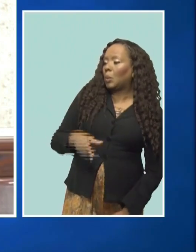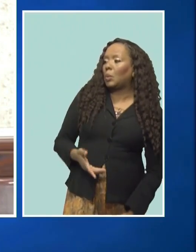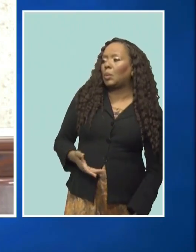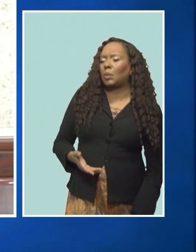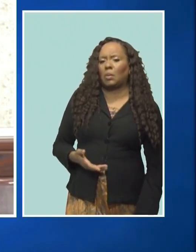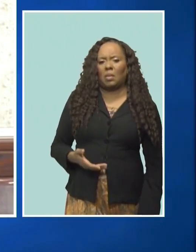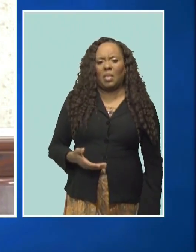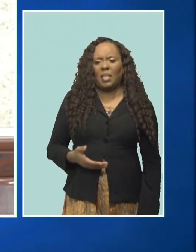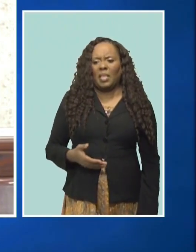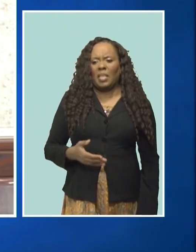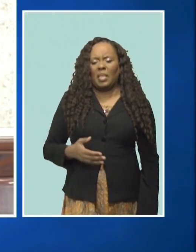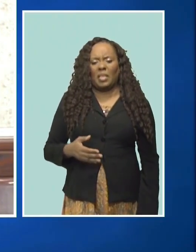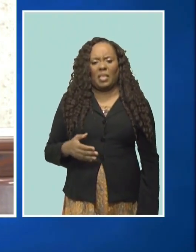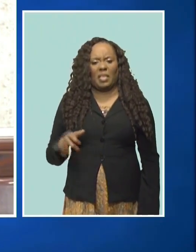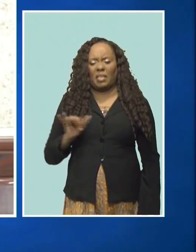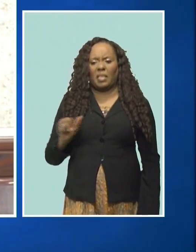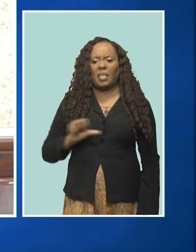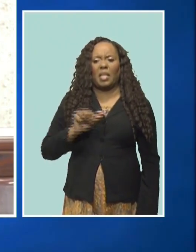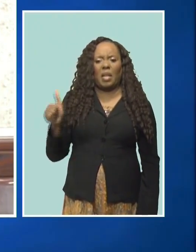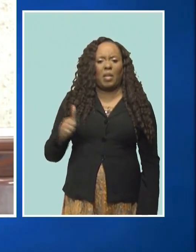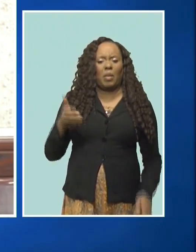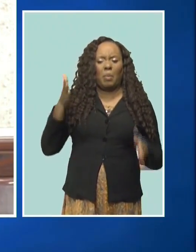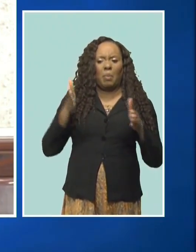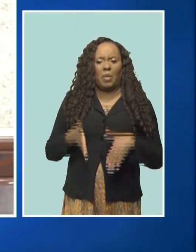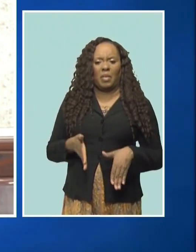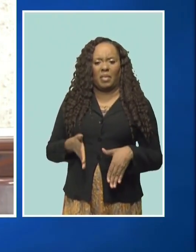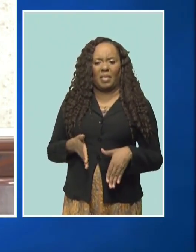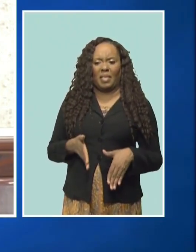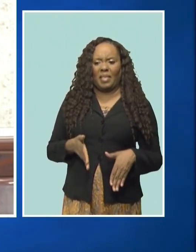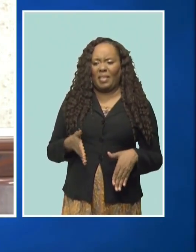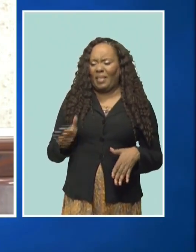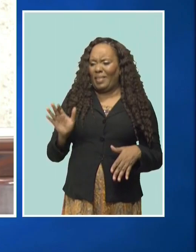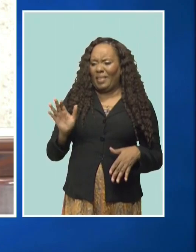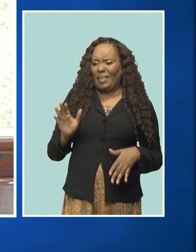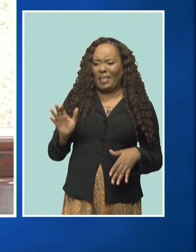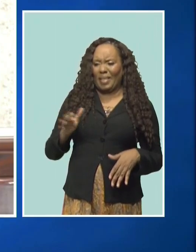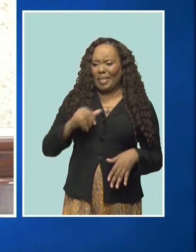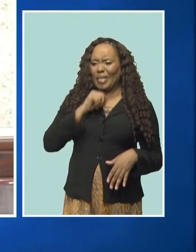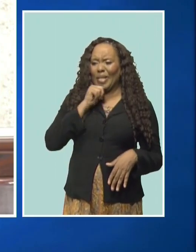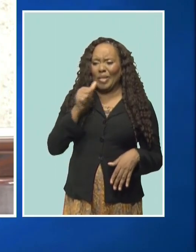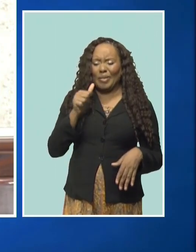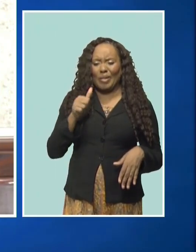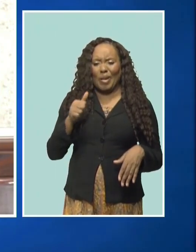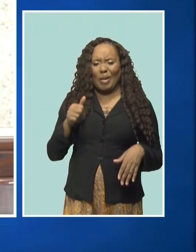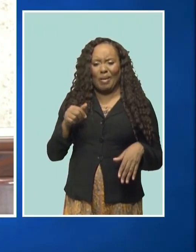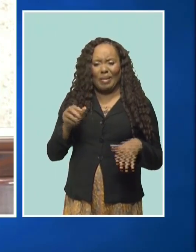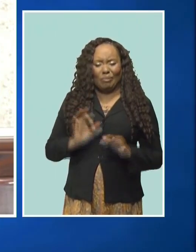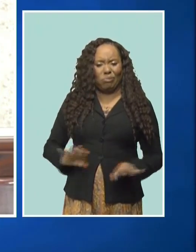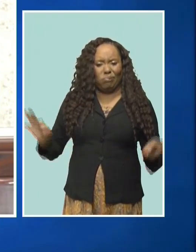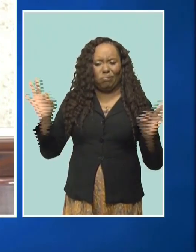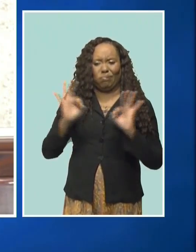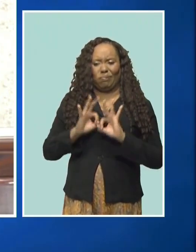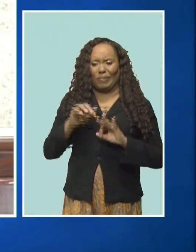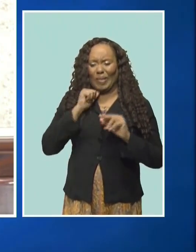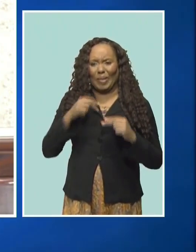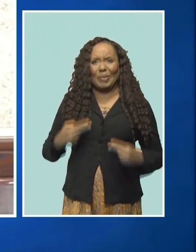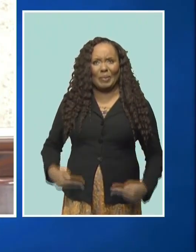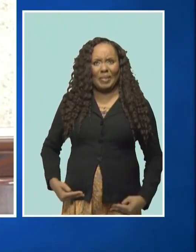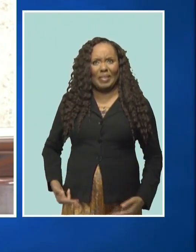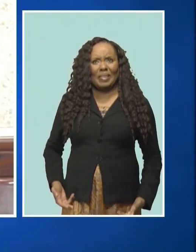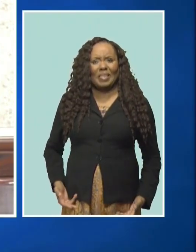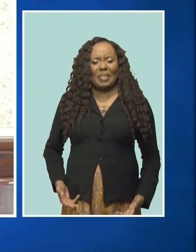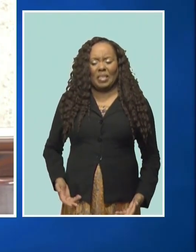chattel, or as if they own or can command the actions of another person. I believe it becomes